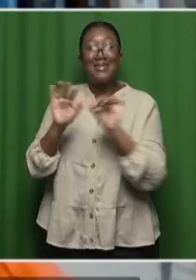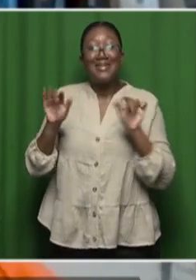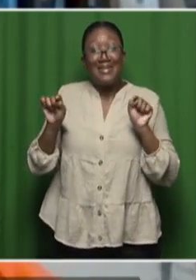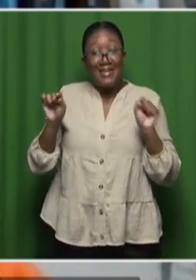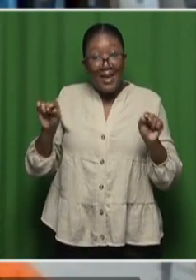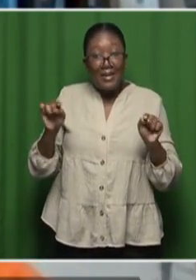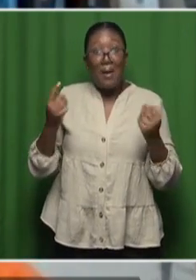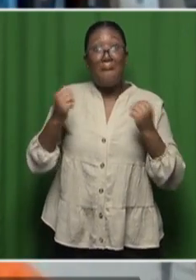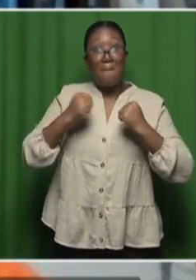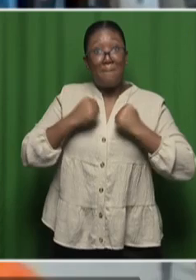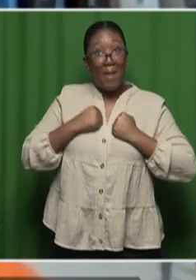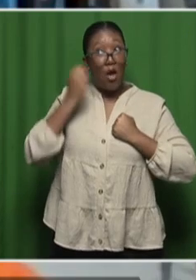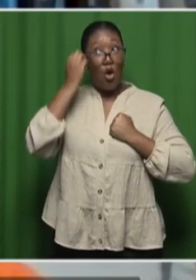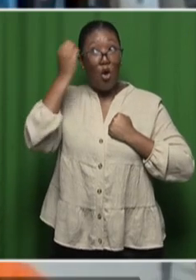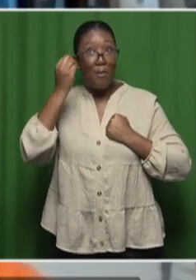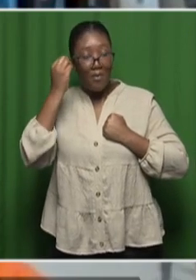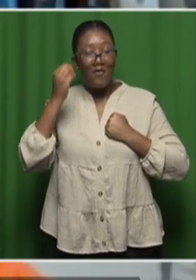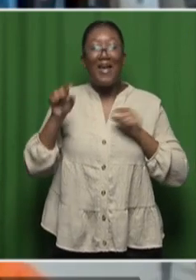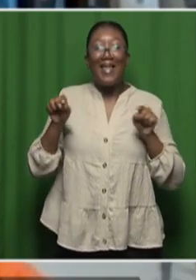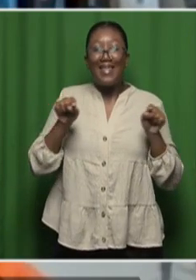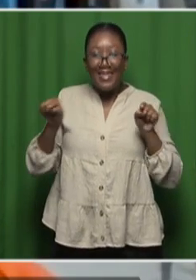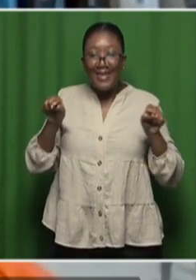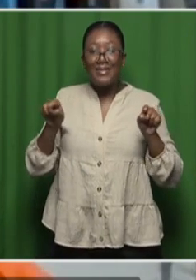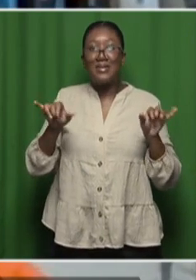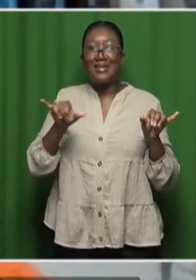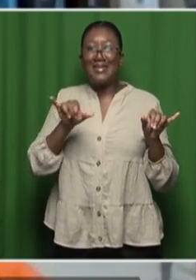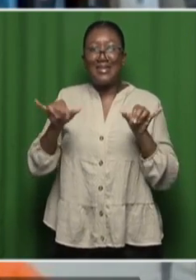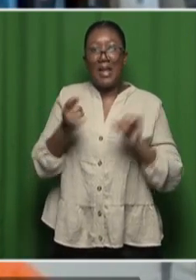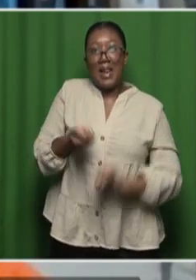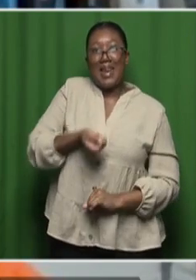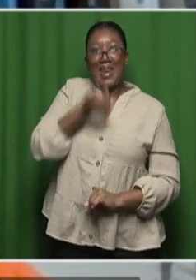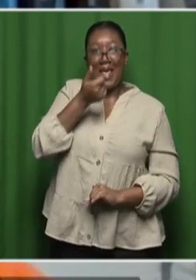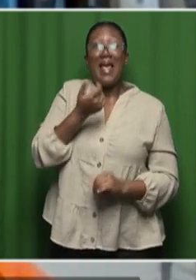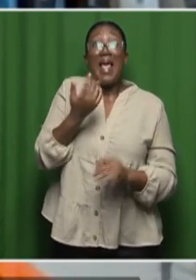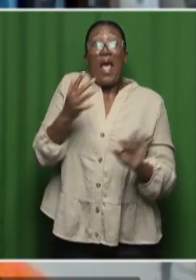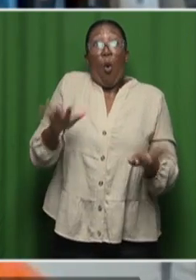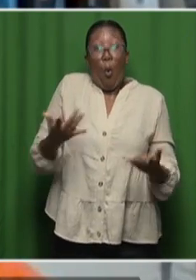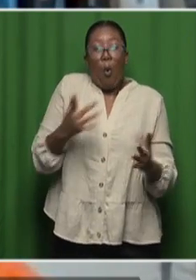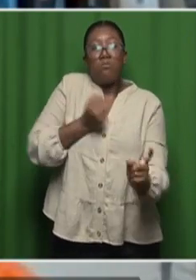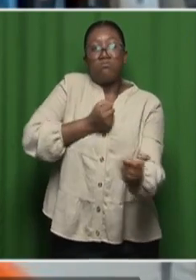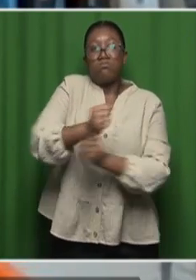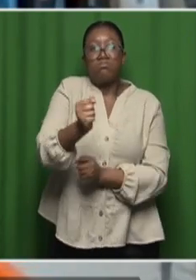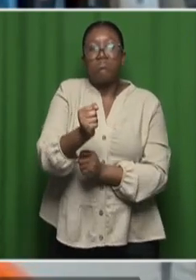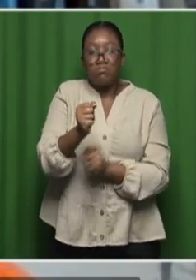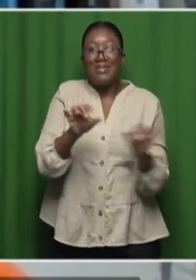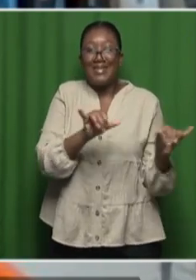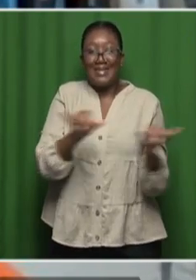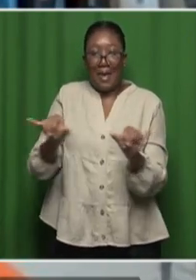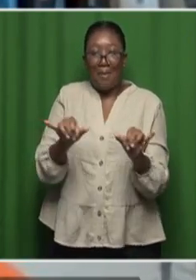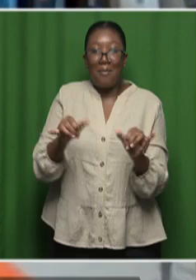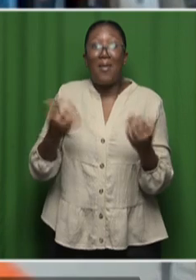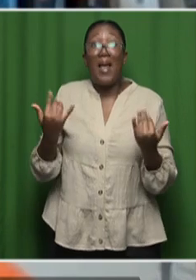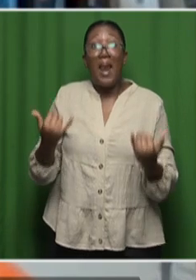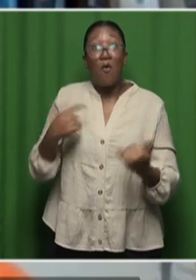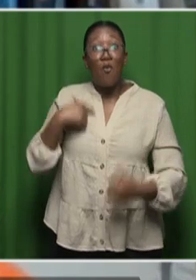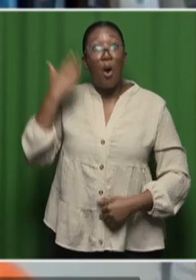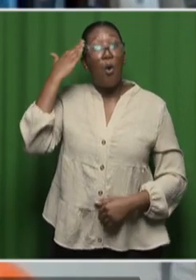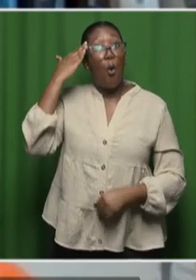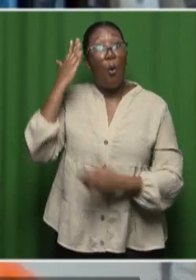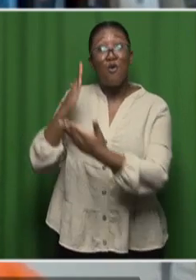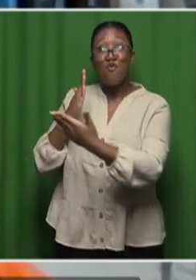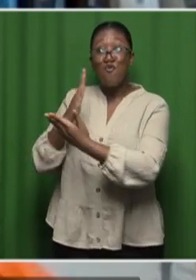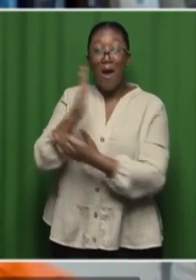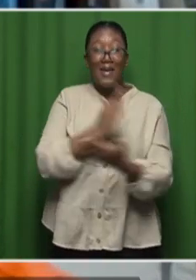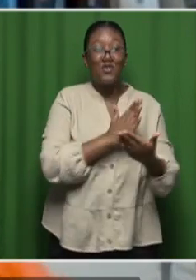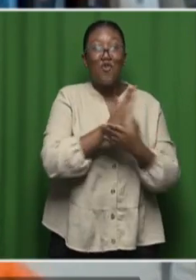opinion, comparing confusingly similar trademarks, if not identical. So the critical question is who has the prior